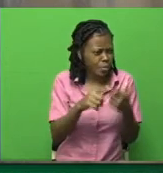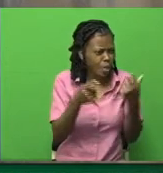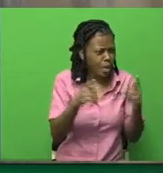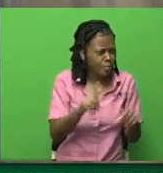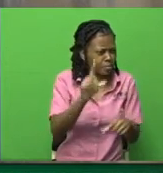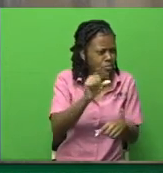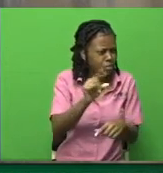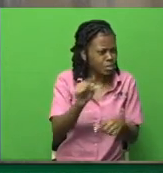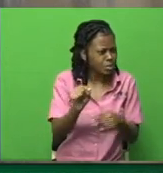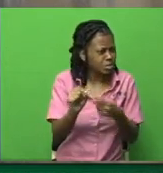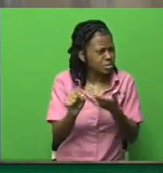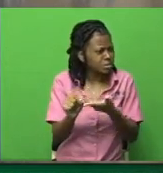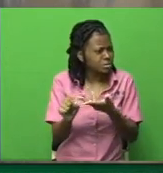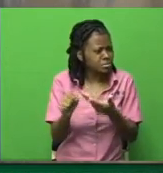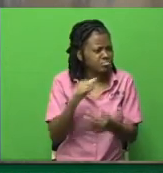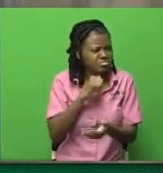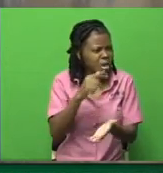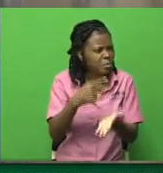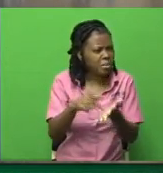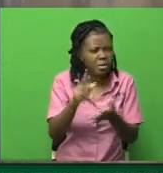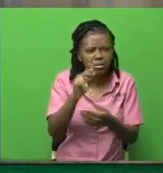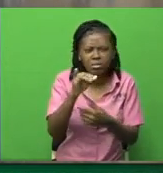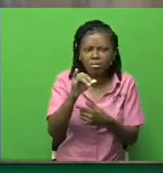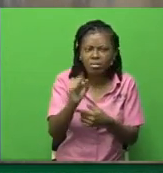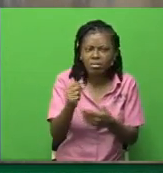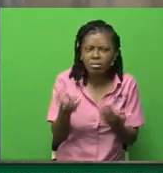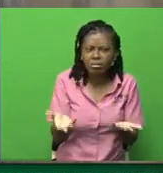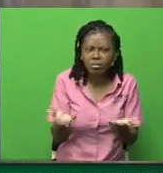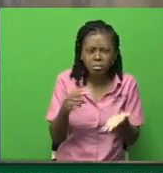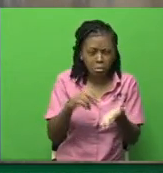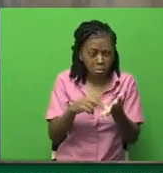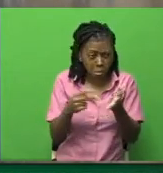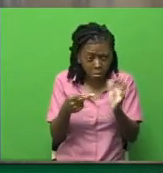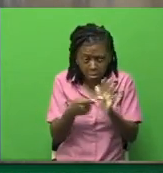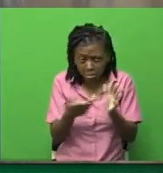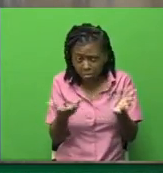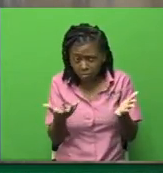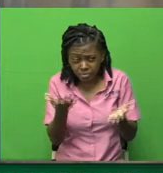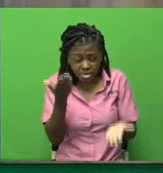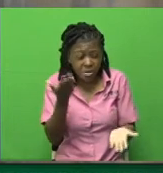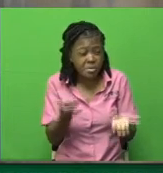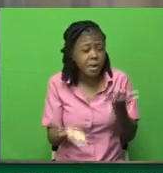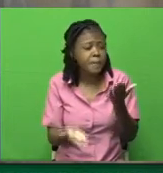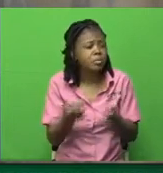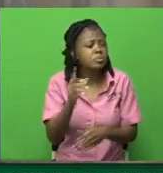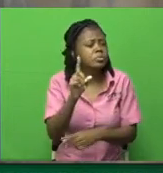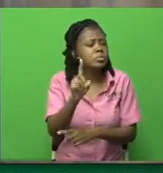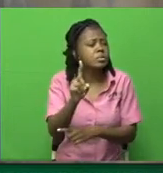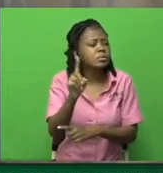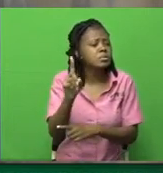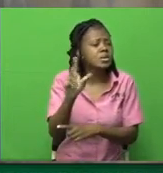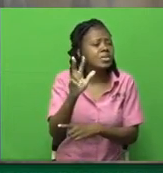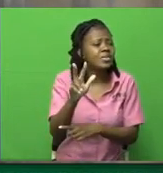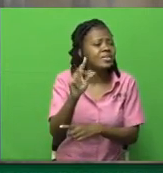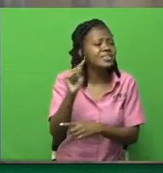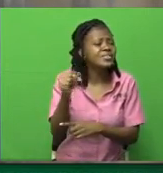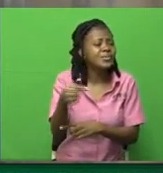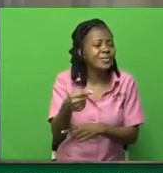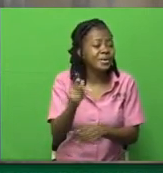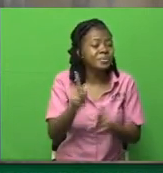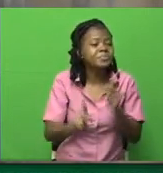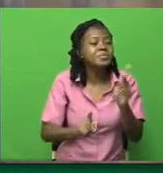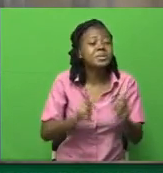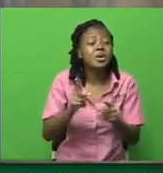longer making contributions there this implies that 113 000 persons were added to the unemployment